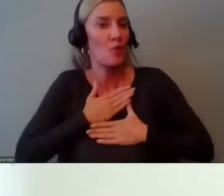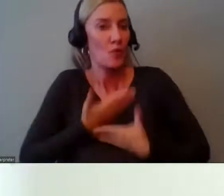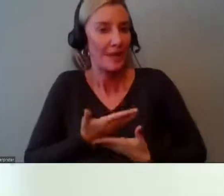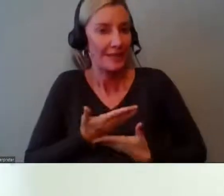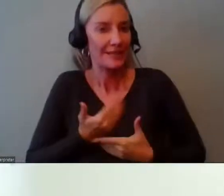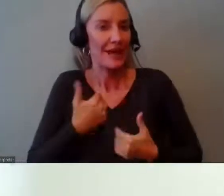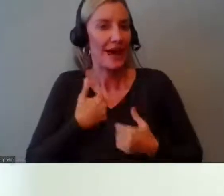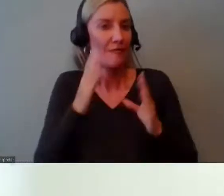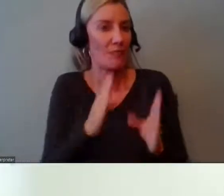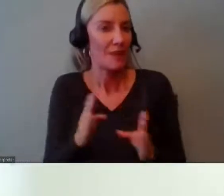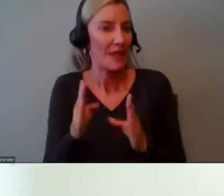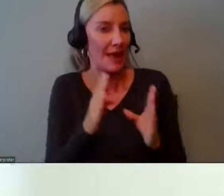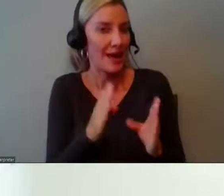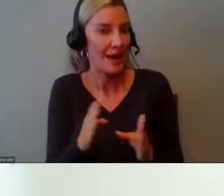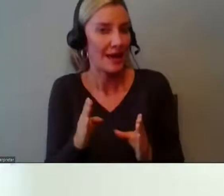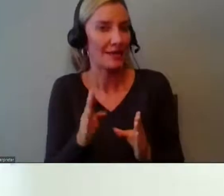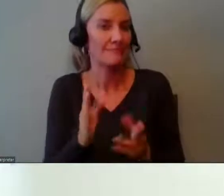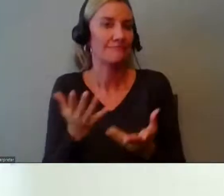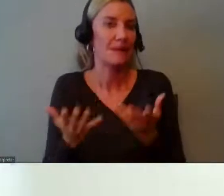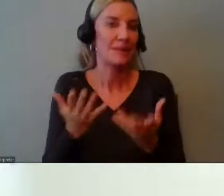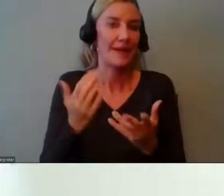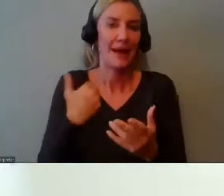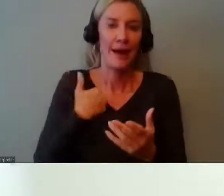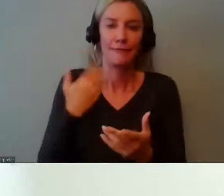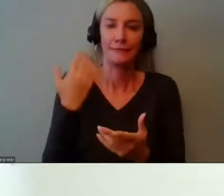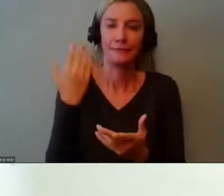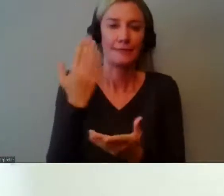predictions and set out some